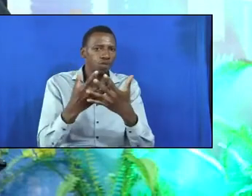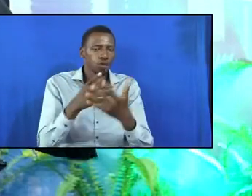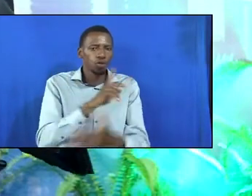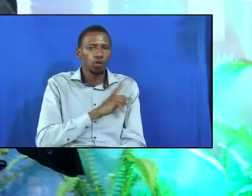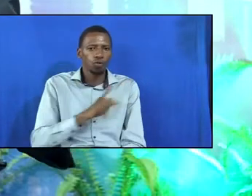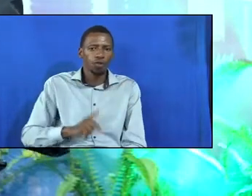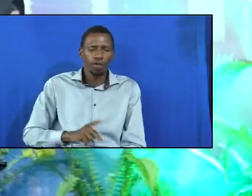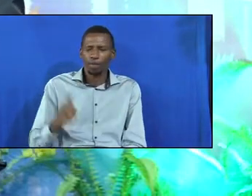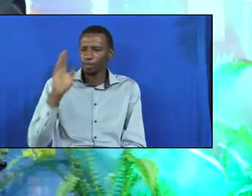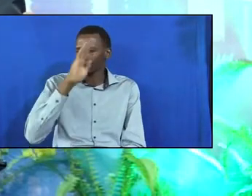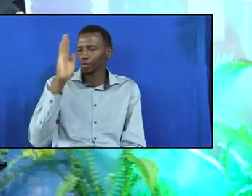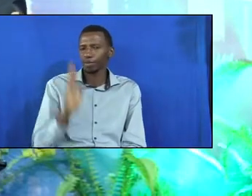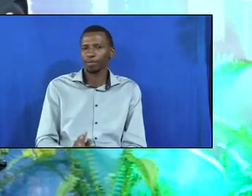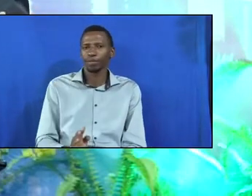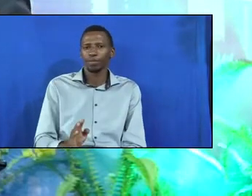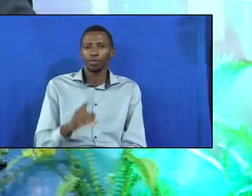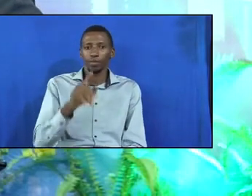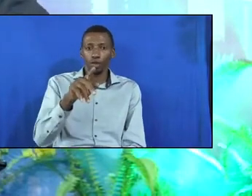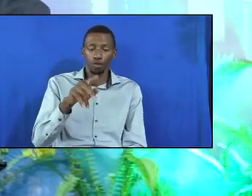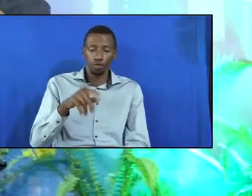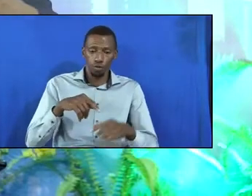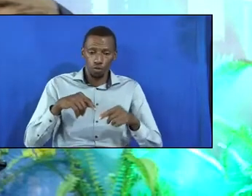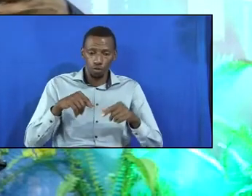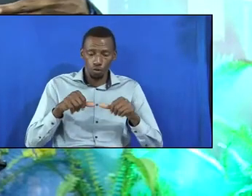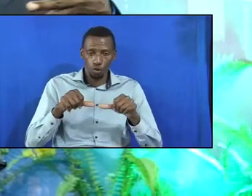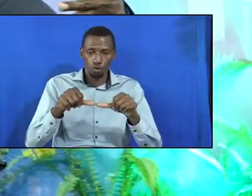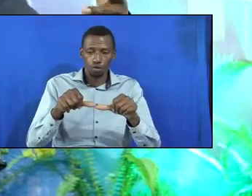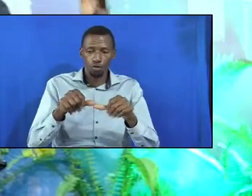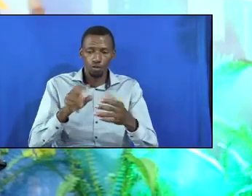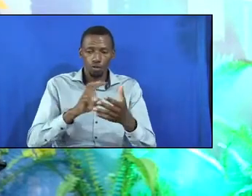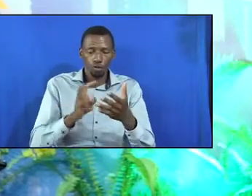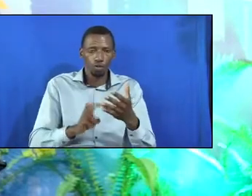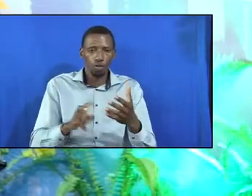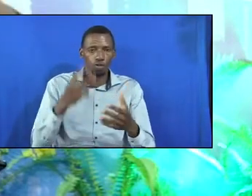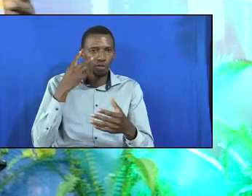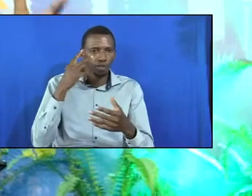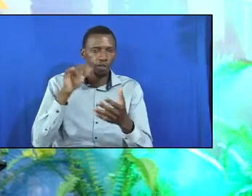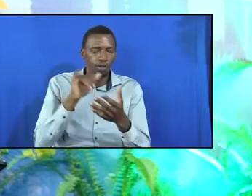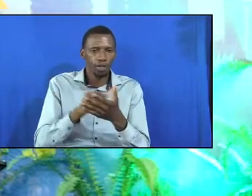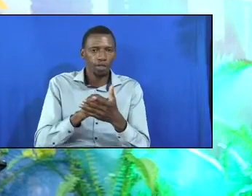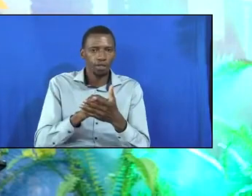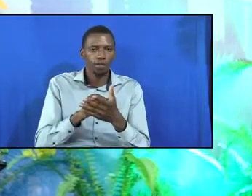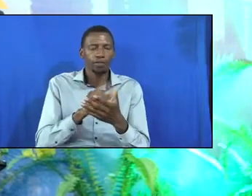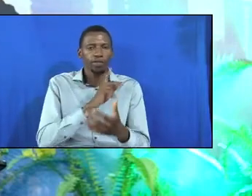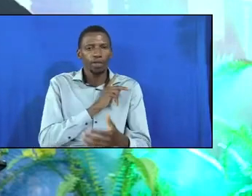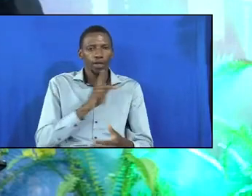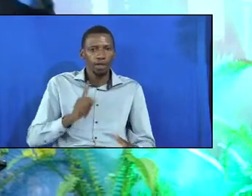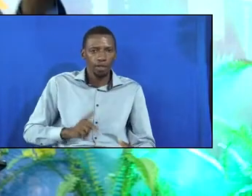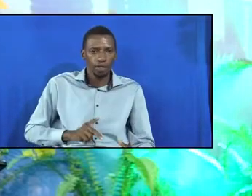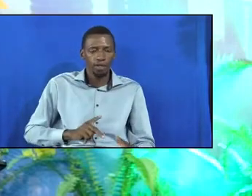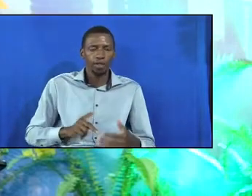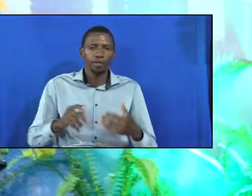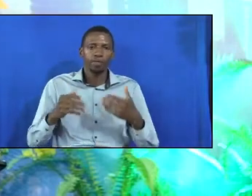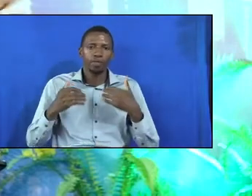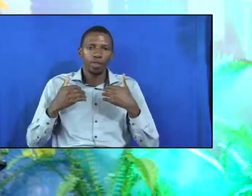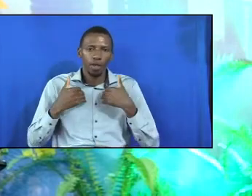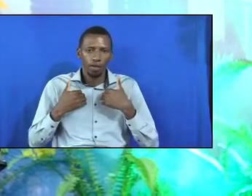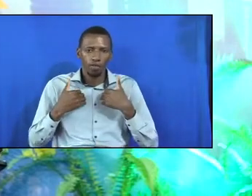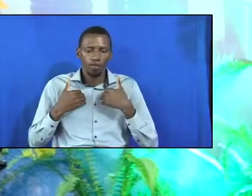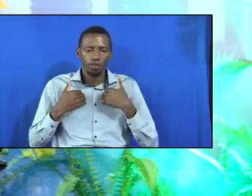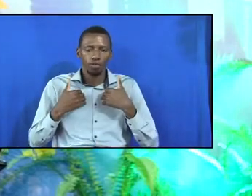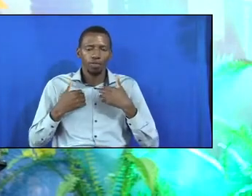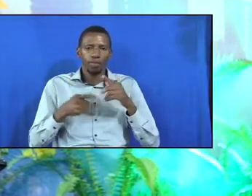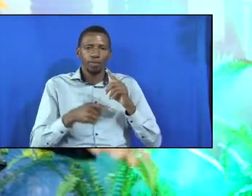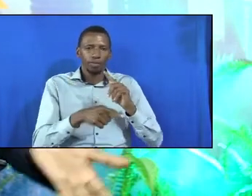will later on see that Herod had all of them who were guarding the prison. By the way, they were all executed. They